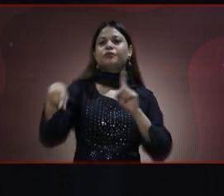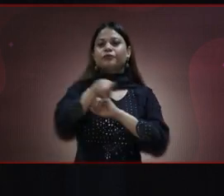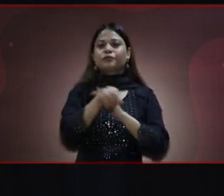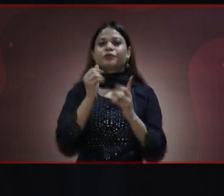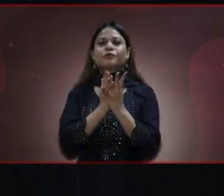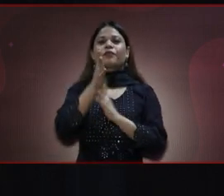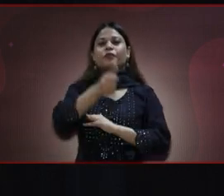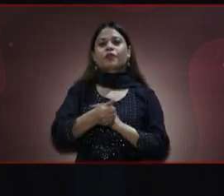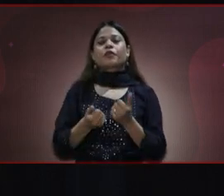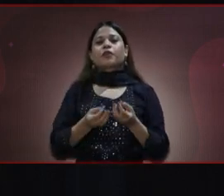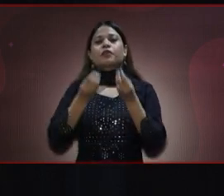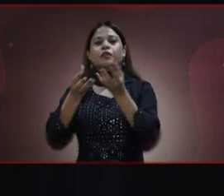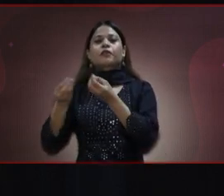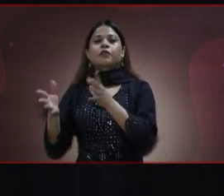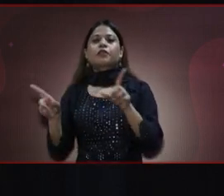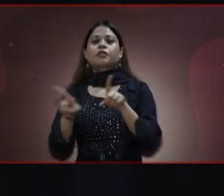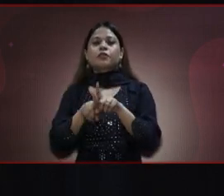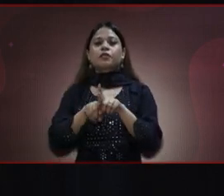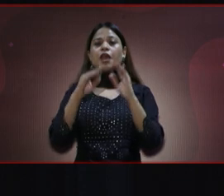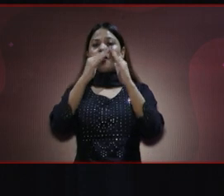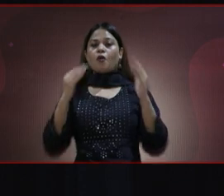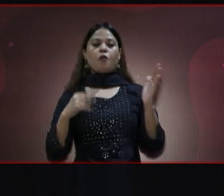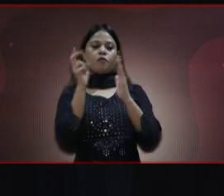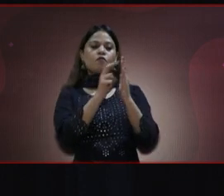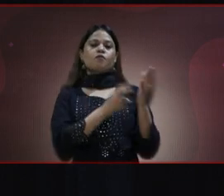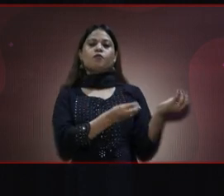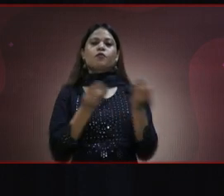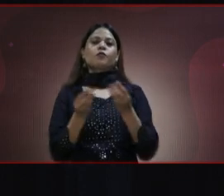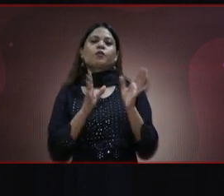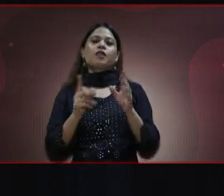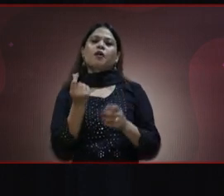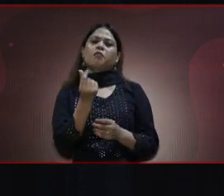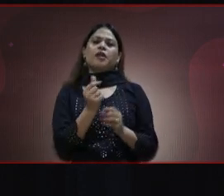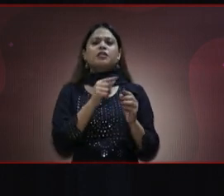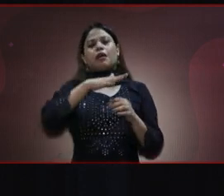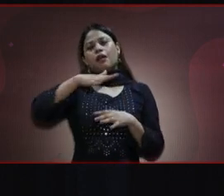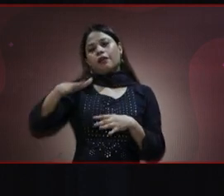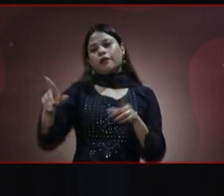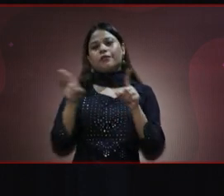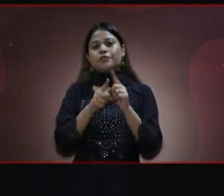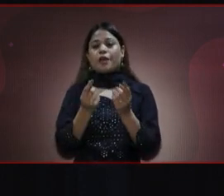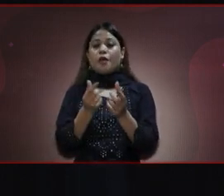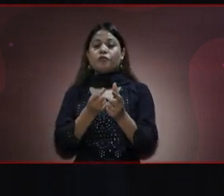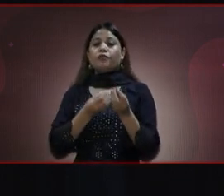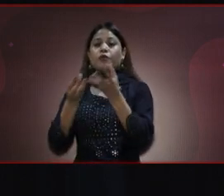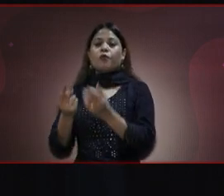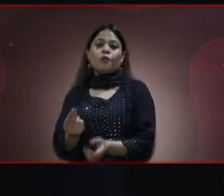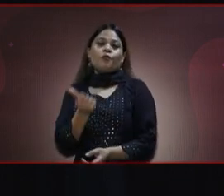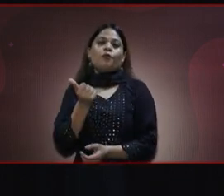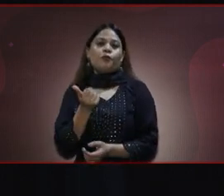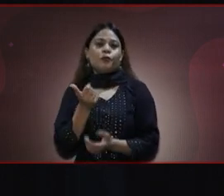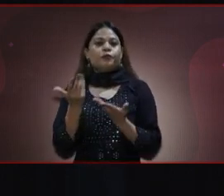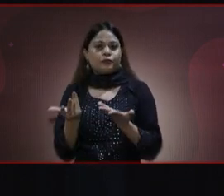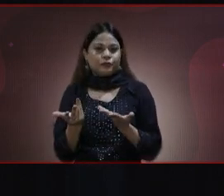resources conveniently from their homes, with fair prices, fast delivery, and the assurance of